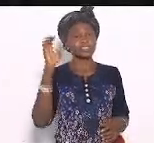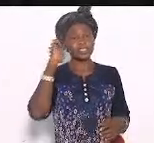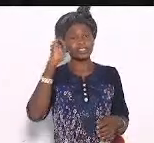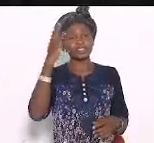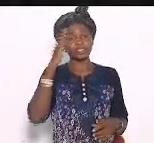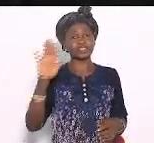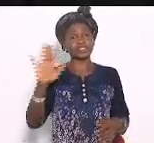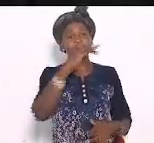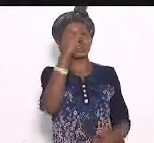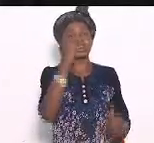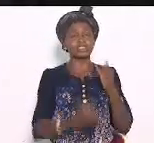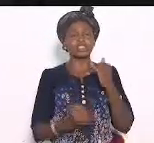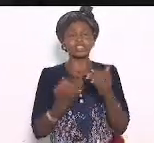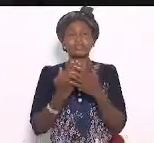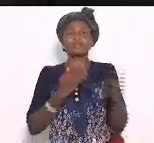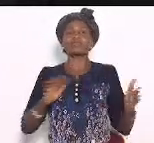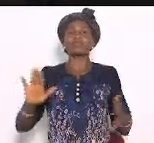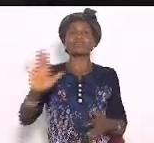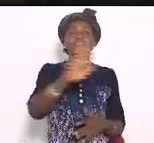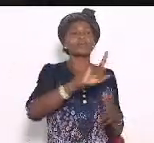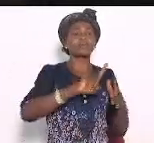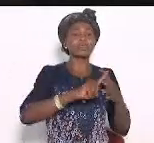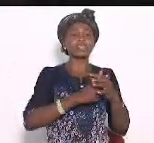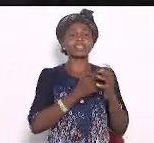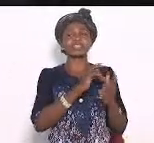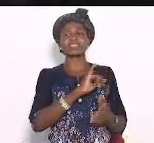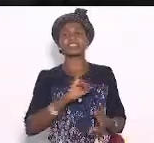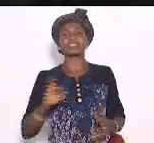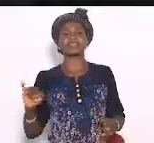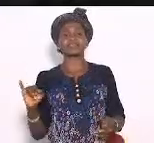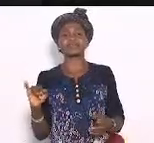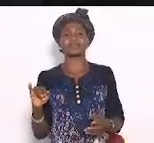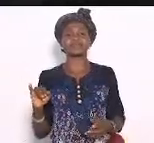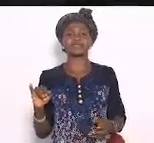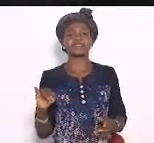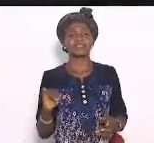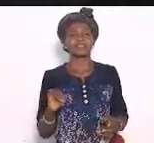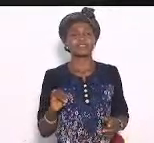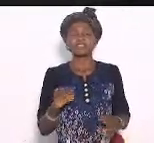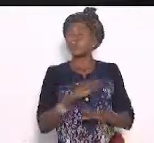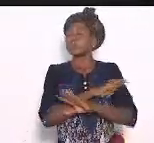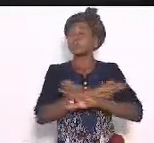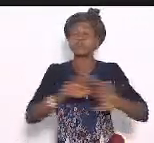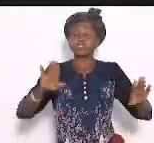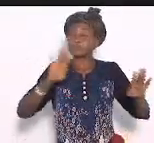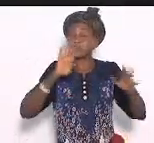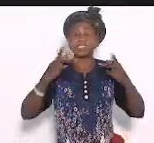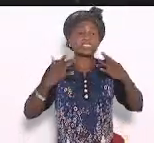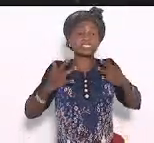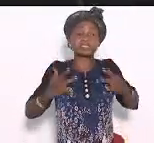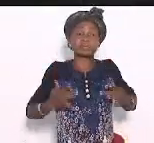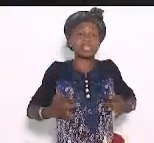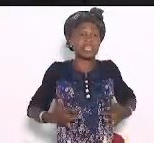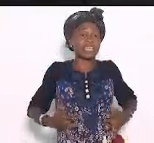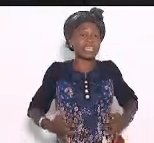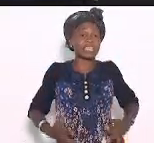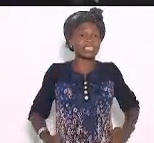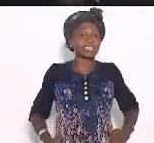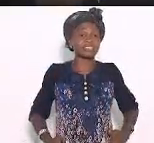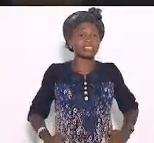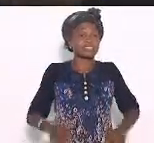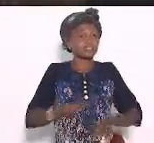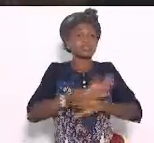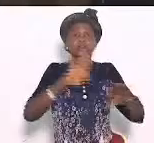ending before your begin don't be